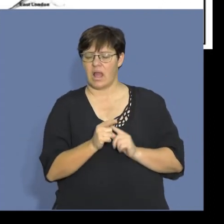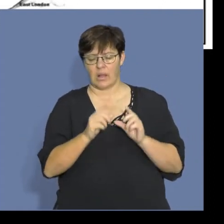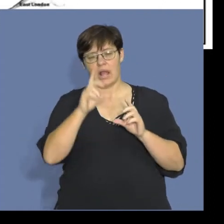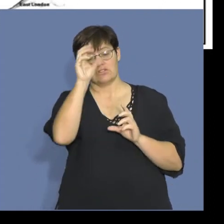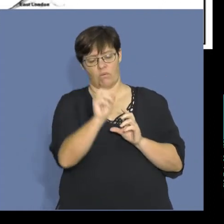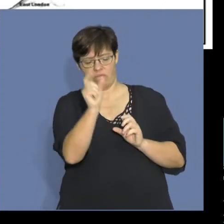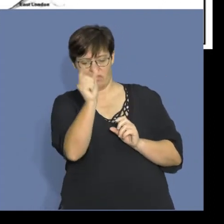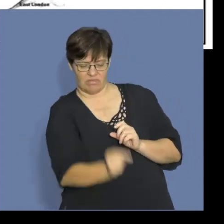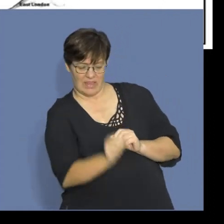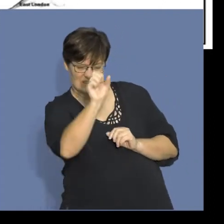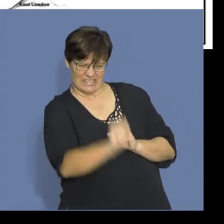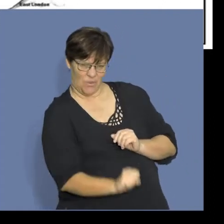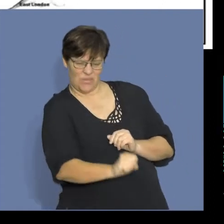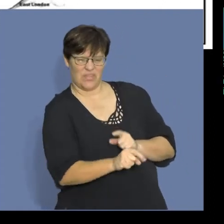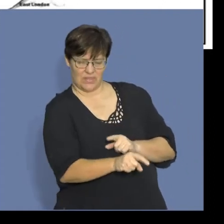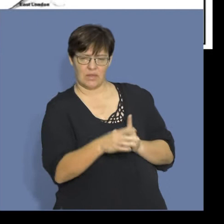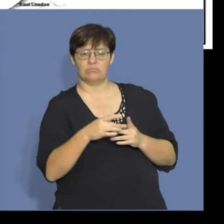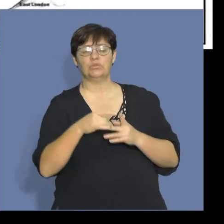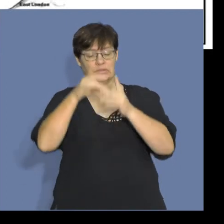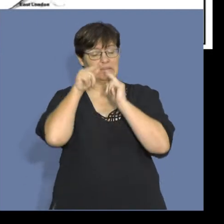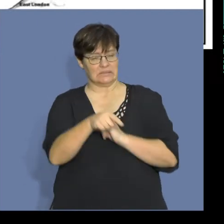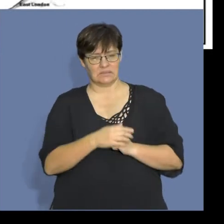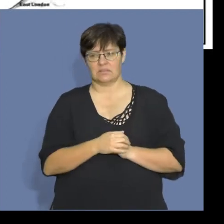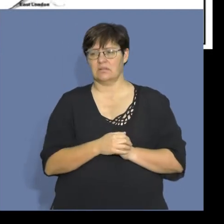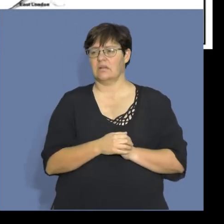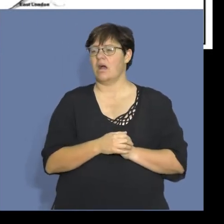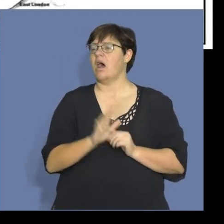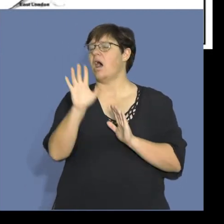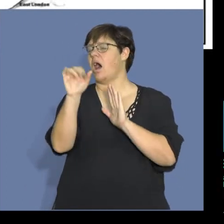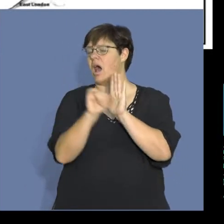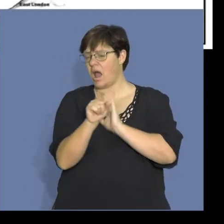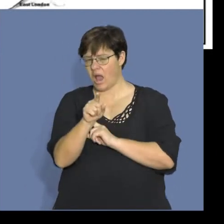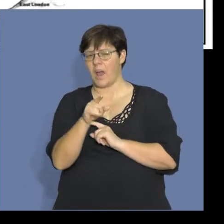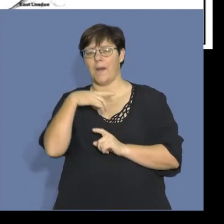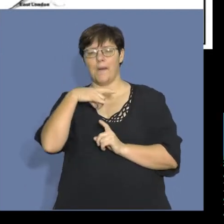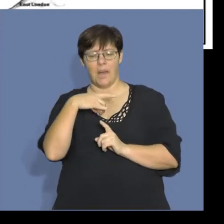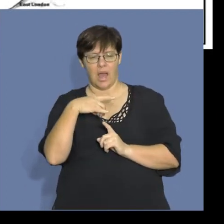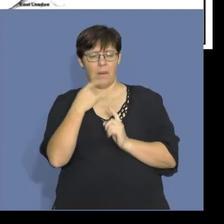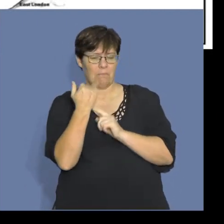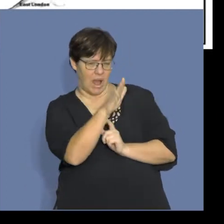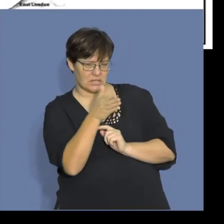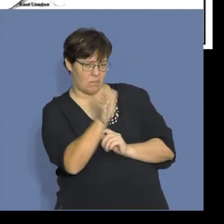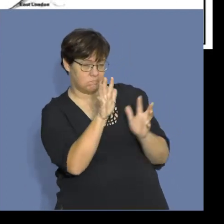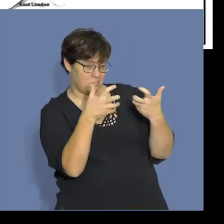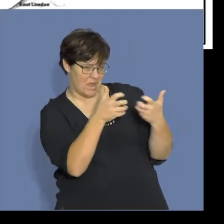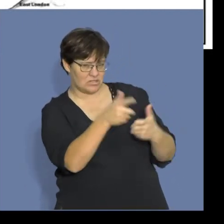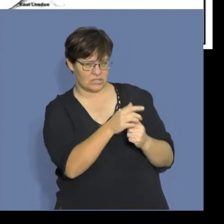southern tip. Again, it's unique in that you're able to identify that by the species of plants that are found there. So here we're seeing the